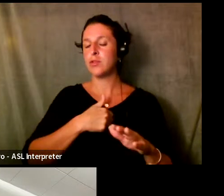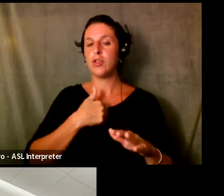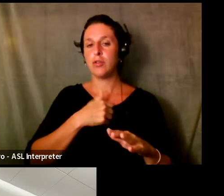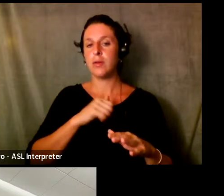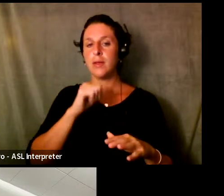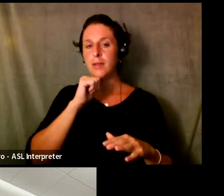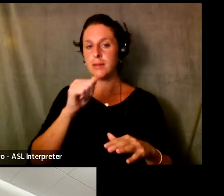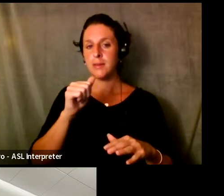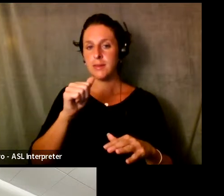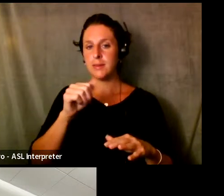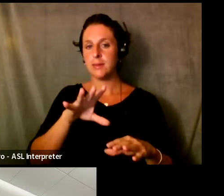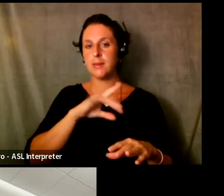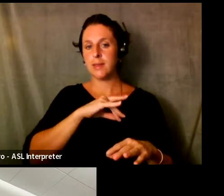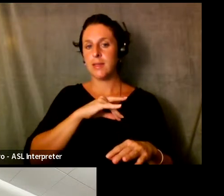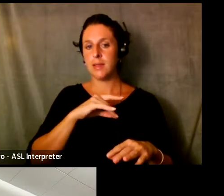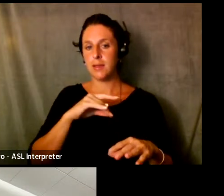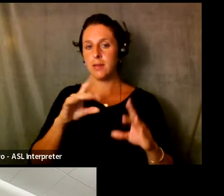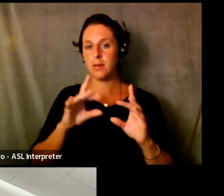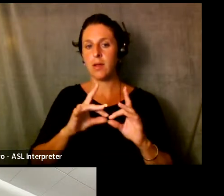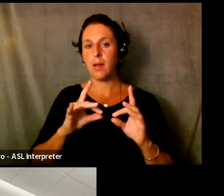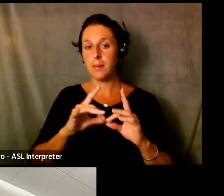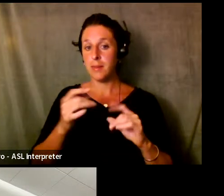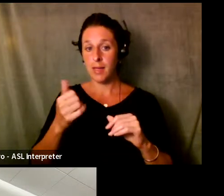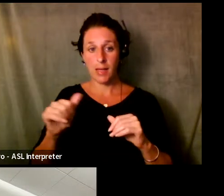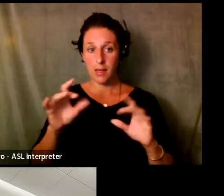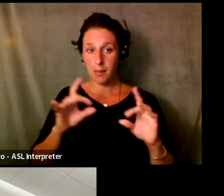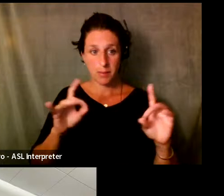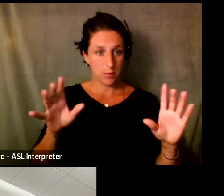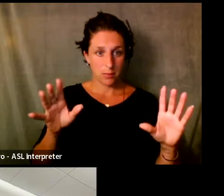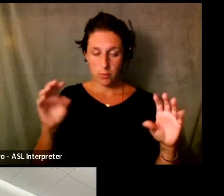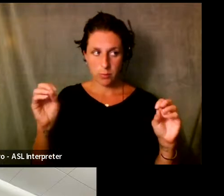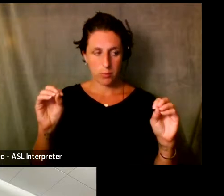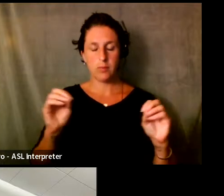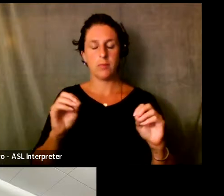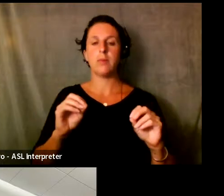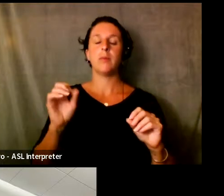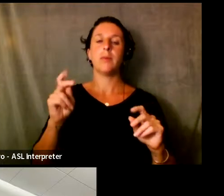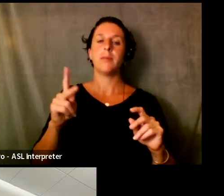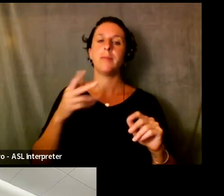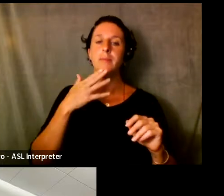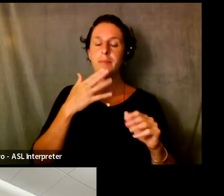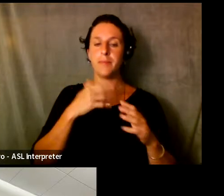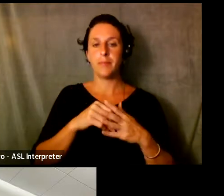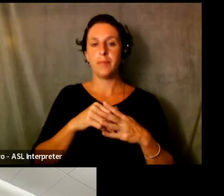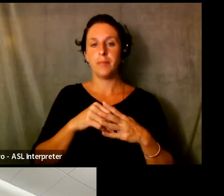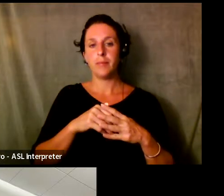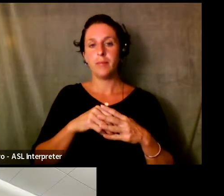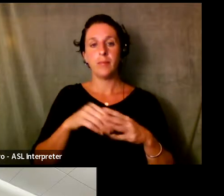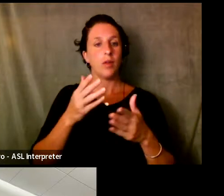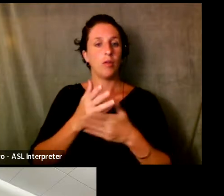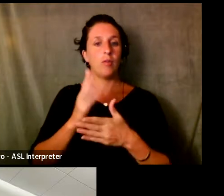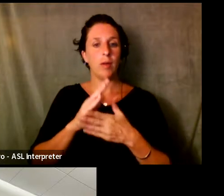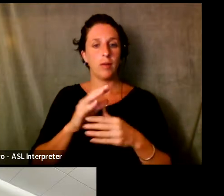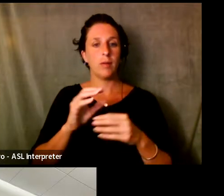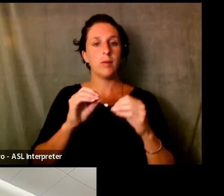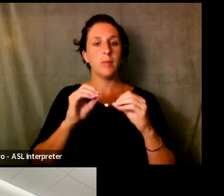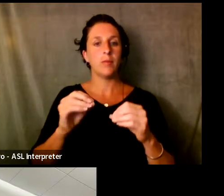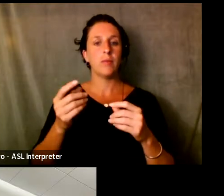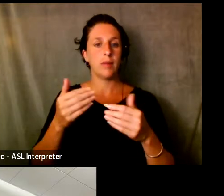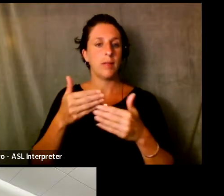take comments. Are there any public comments? Thank you. Okay. All right, we'll go on to the next